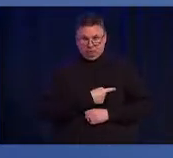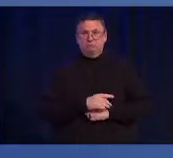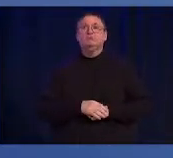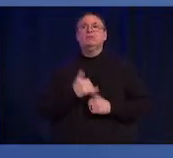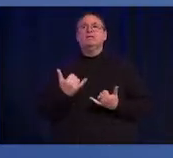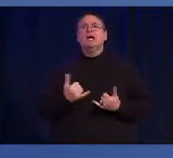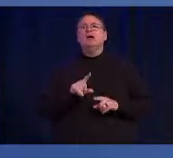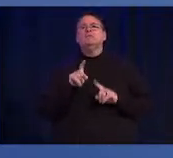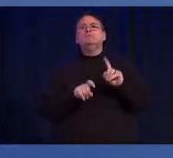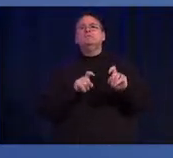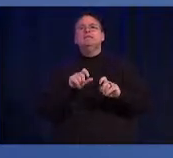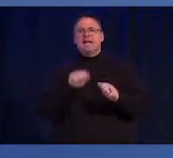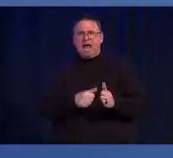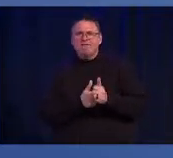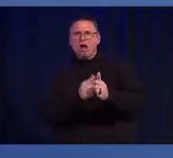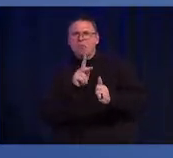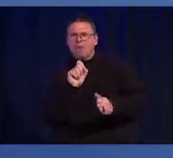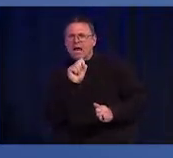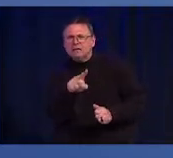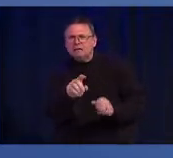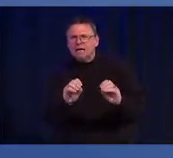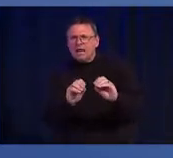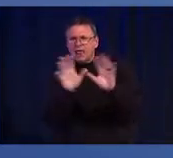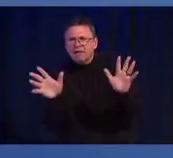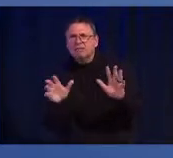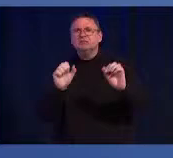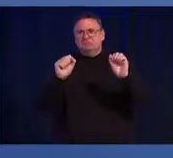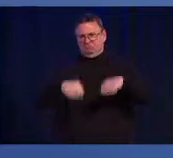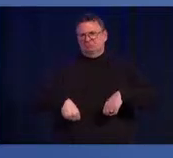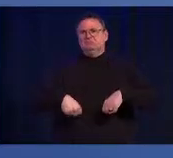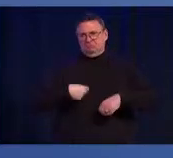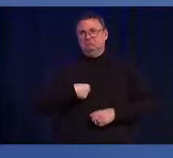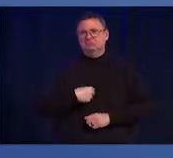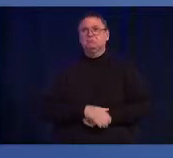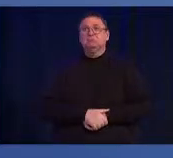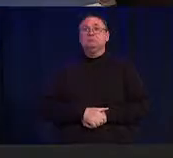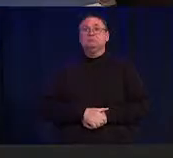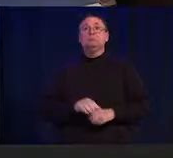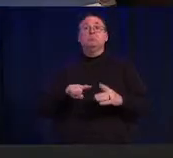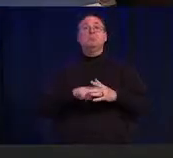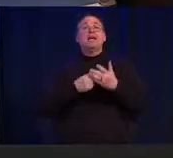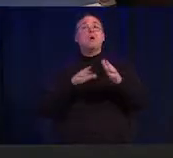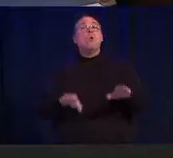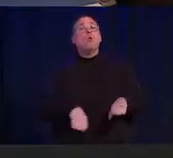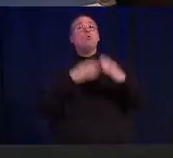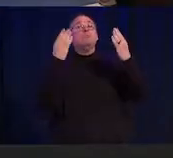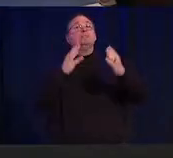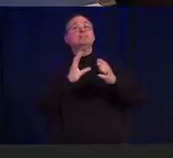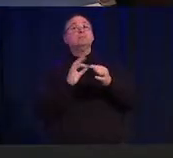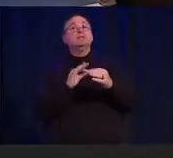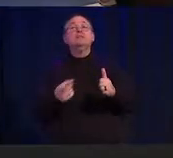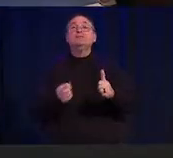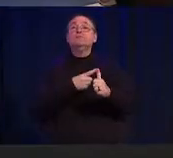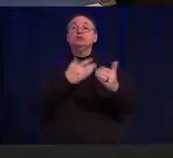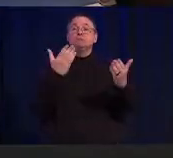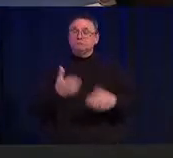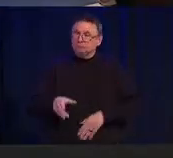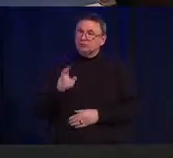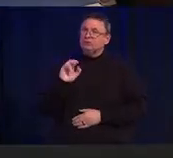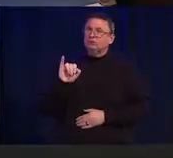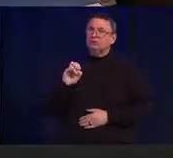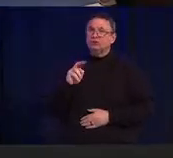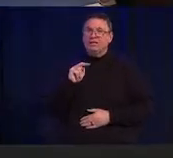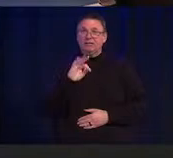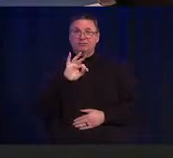needed, to clarify a candidate's response. Let's begin with the opening statements. We'll hear first from Jennifer McCormick. Ms.